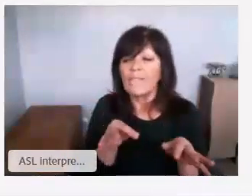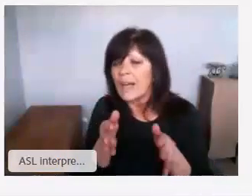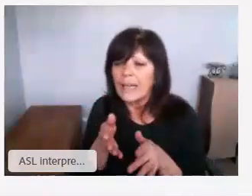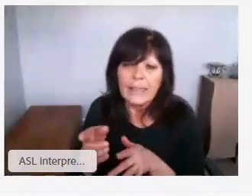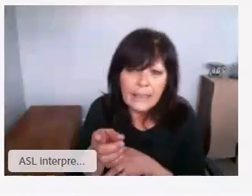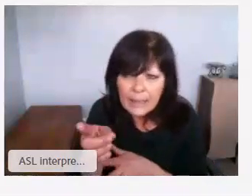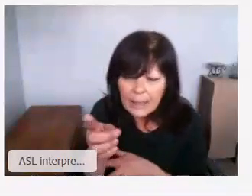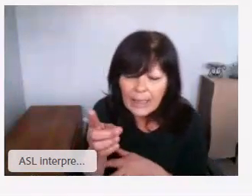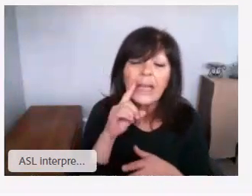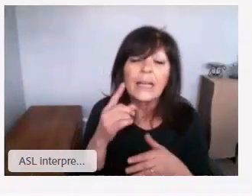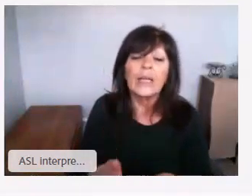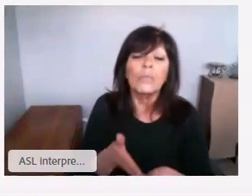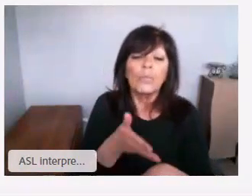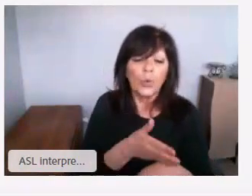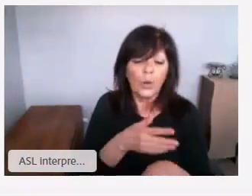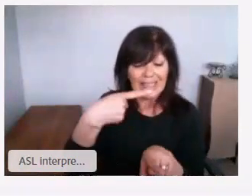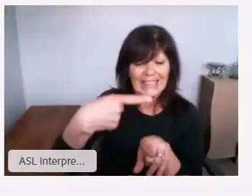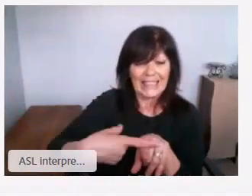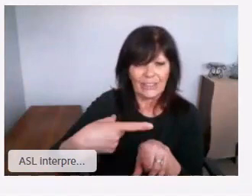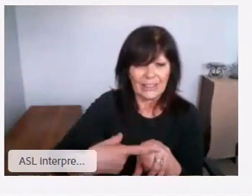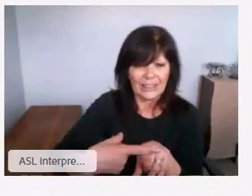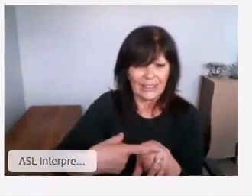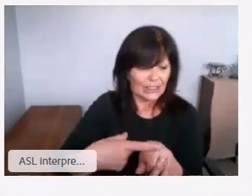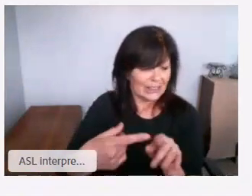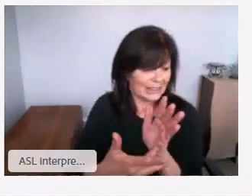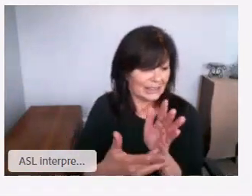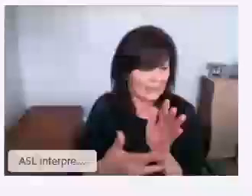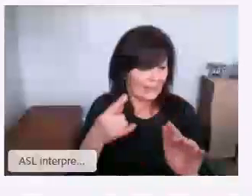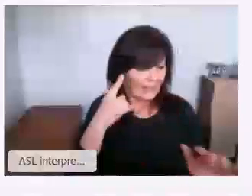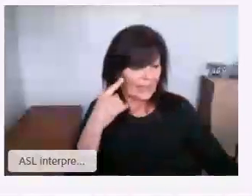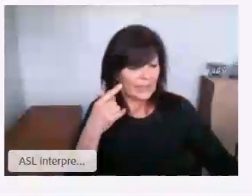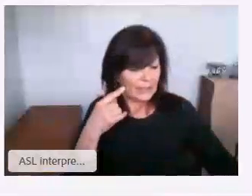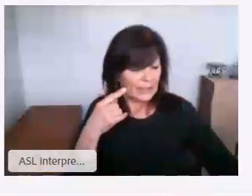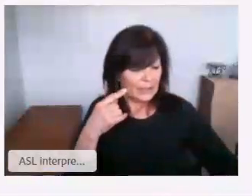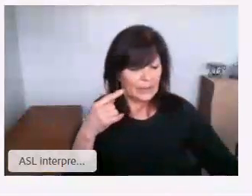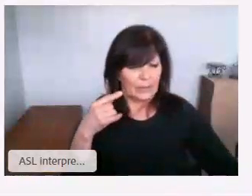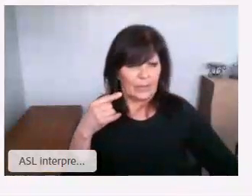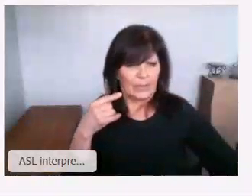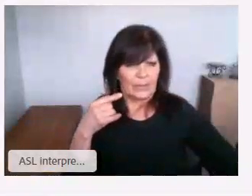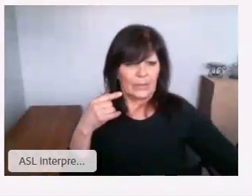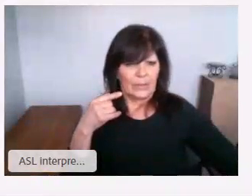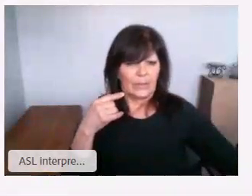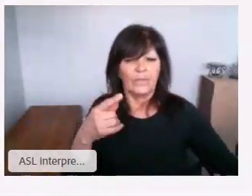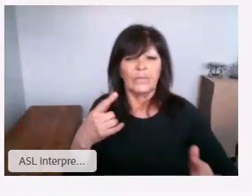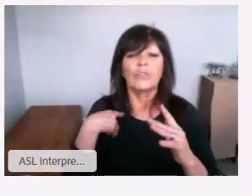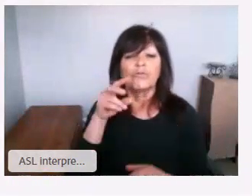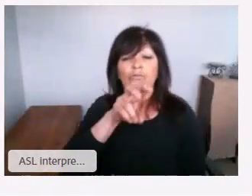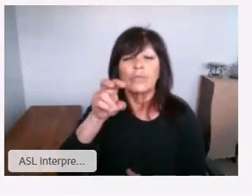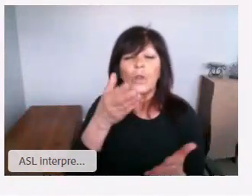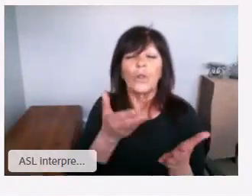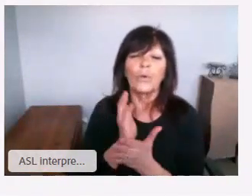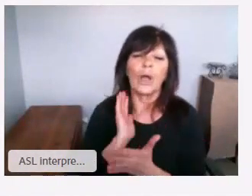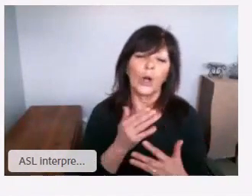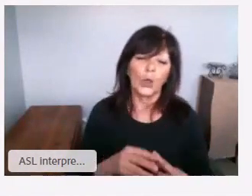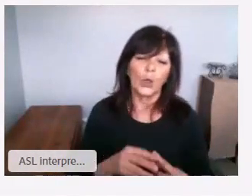be improving intersection technology through safety changes for our travelers throughout our unique